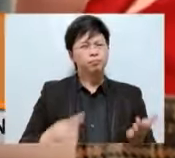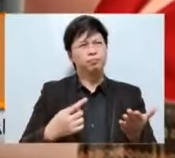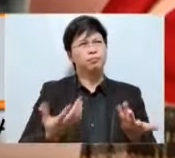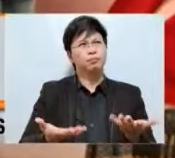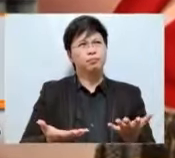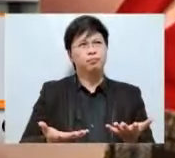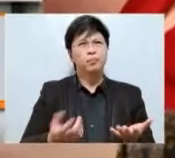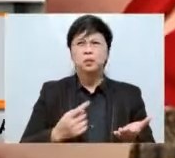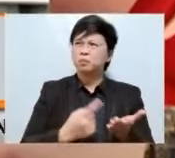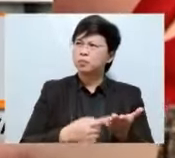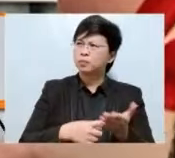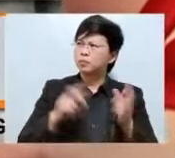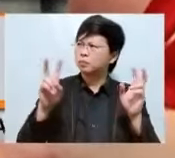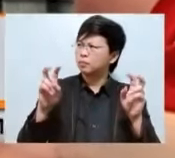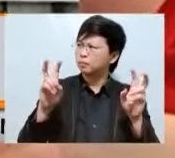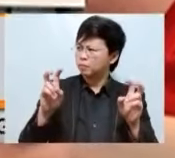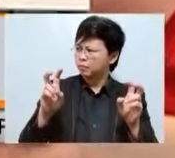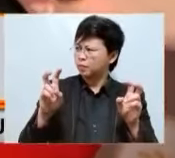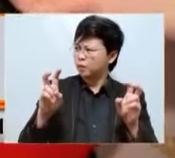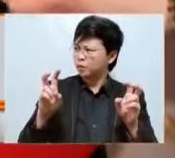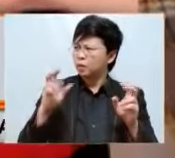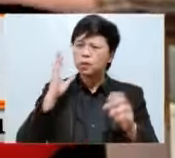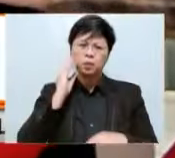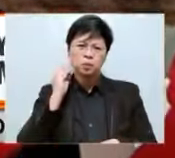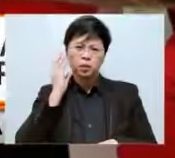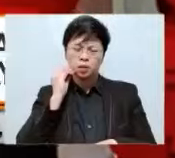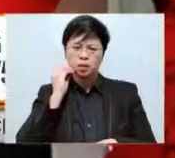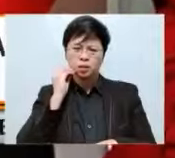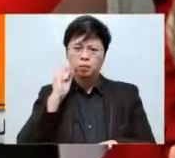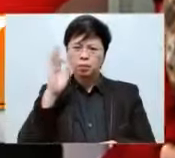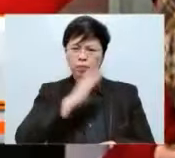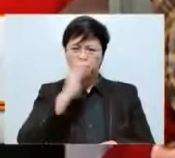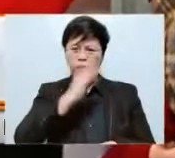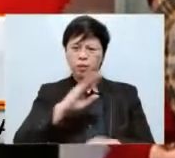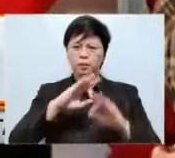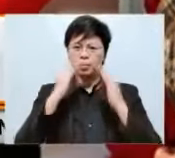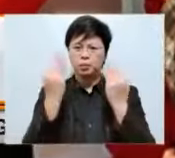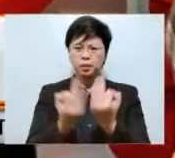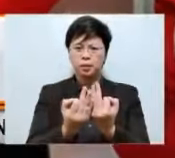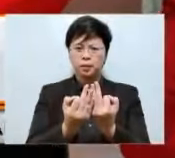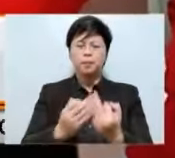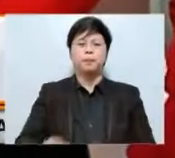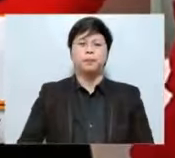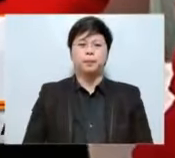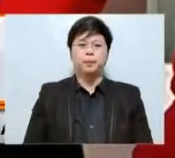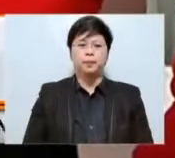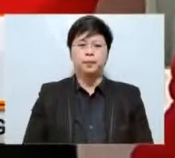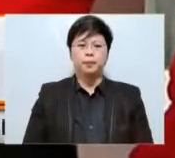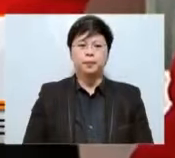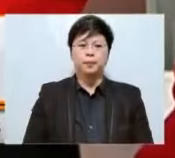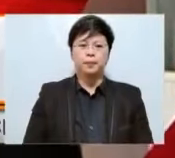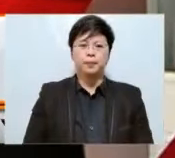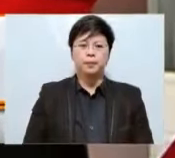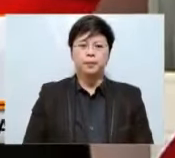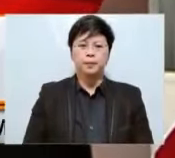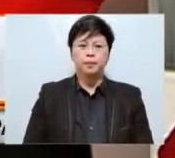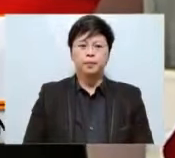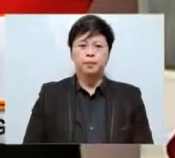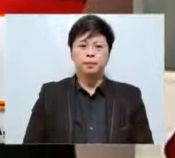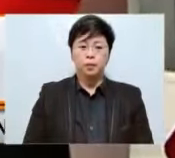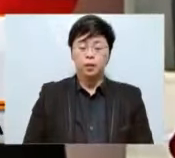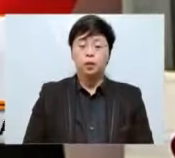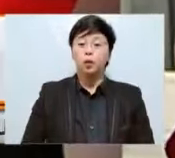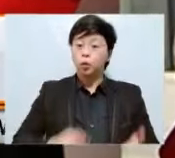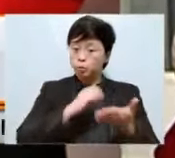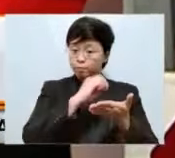sa pinagdadaanan ng mga pamilyang Pilipino. Binubuo rin namin kasi nila Randy Reyes of our, you know, writers ko before